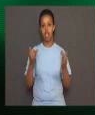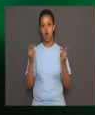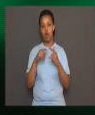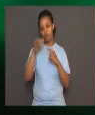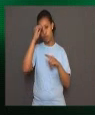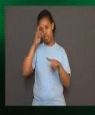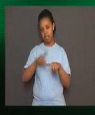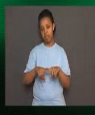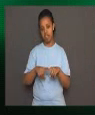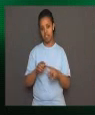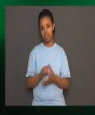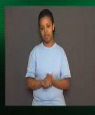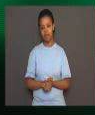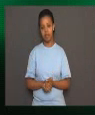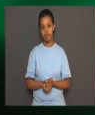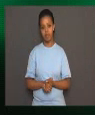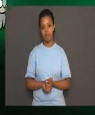Let's get back to our lesson.